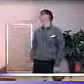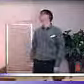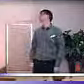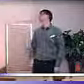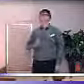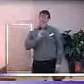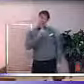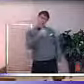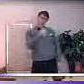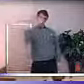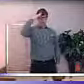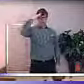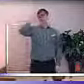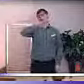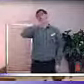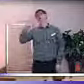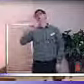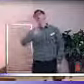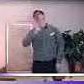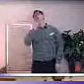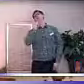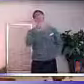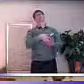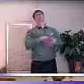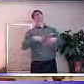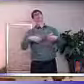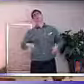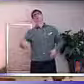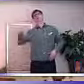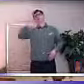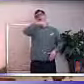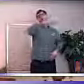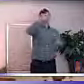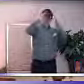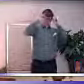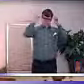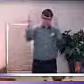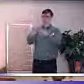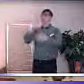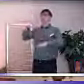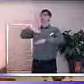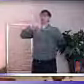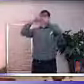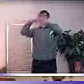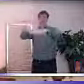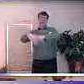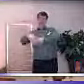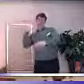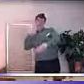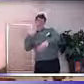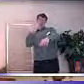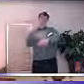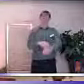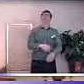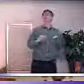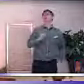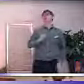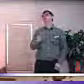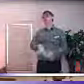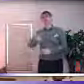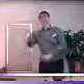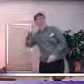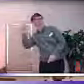You know, and the thing is, the human race consciousness supports the latter. And you